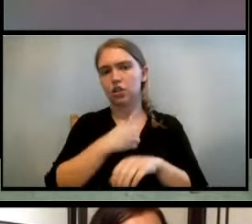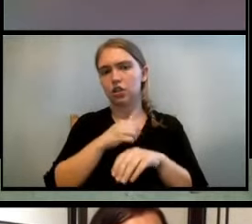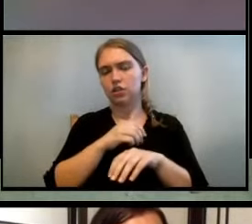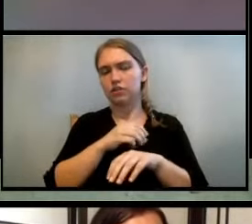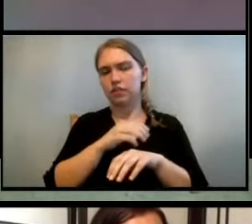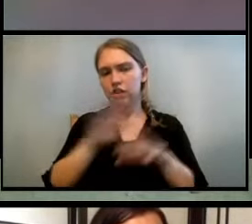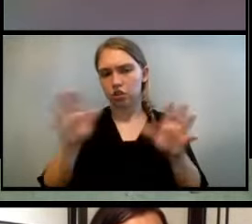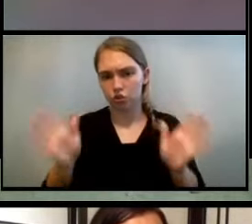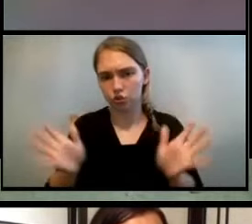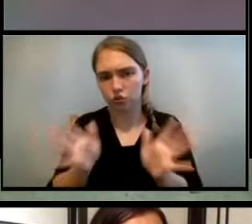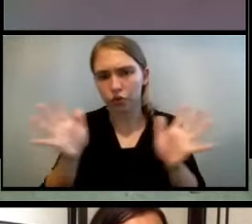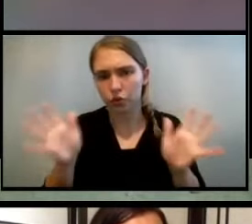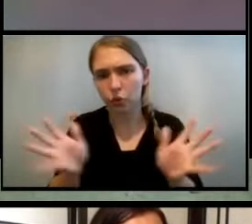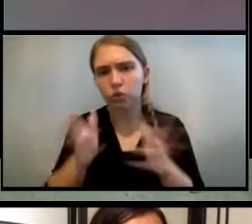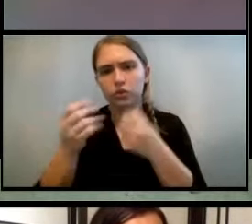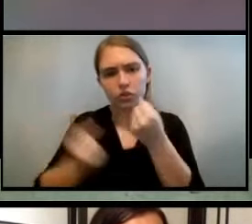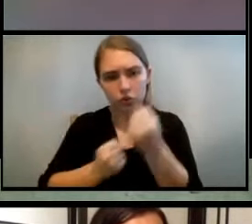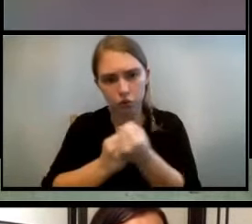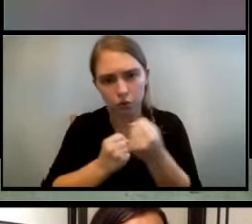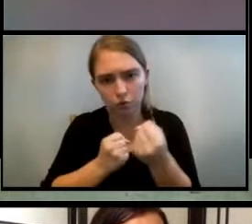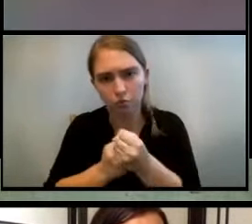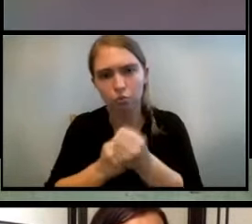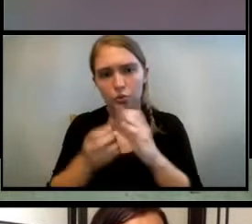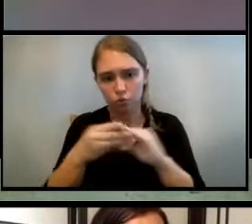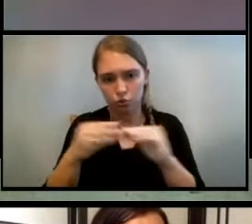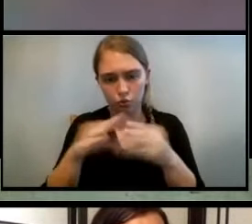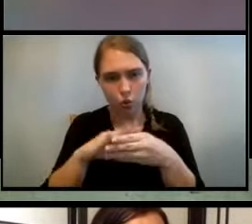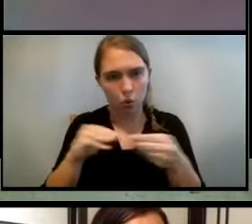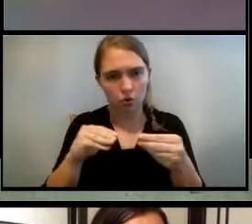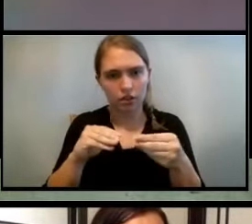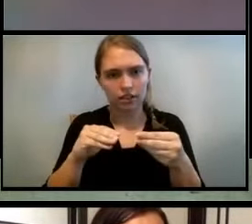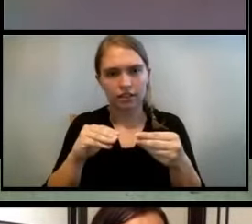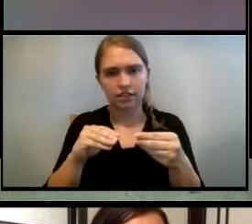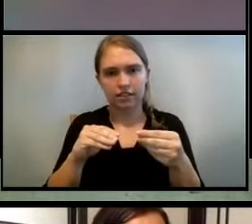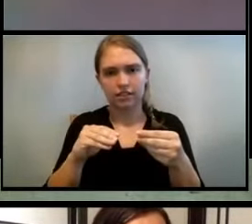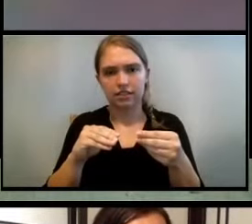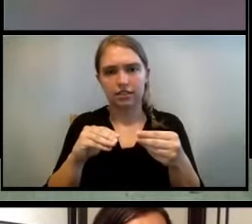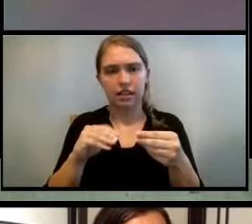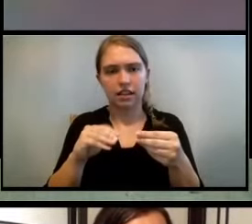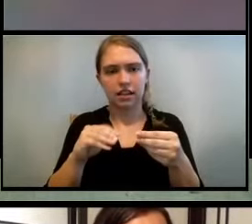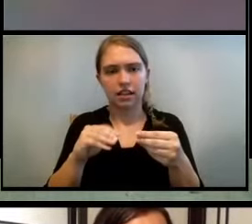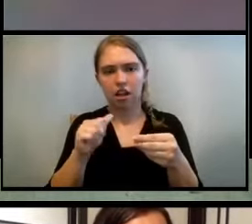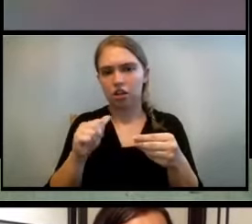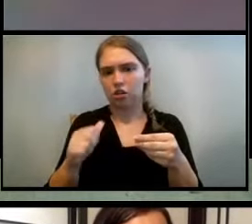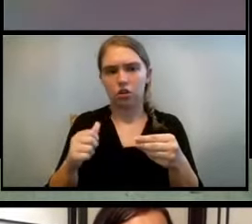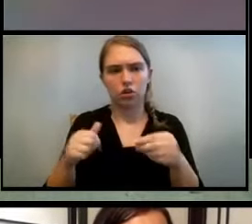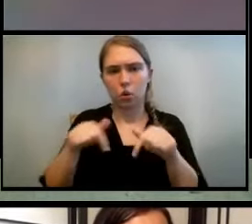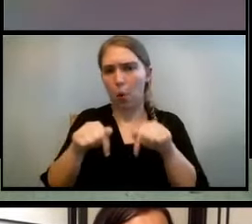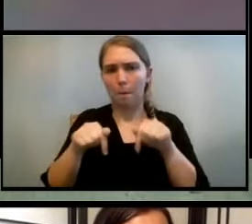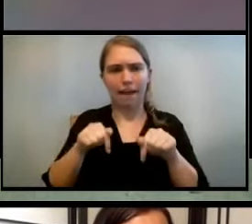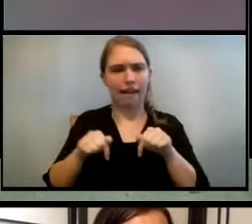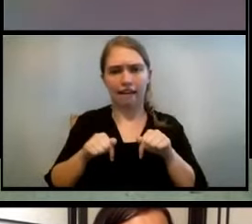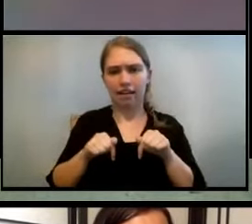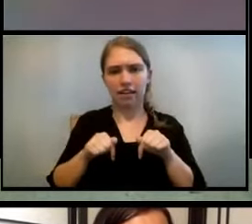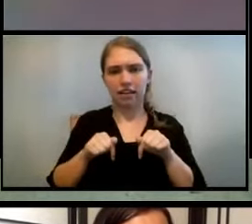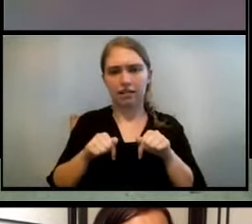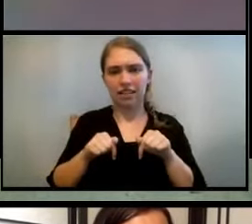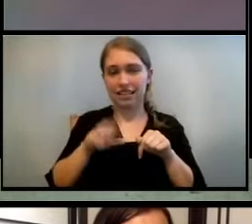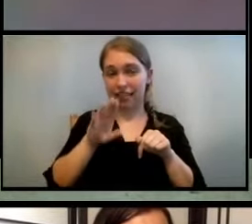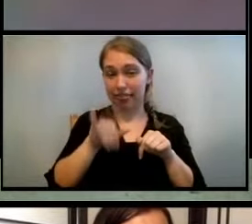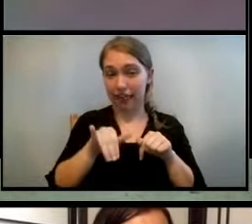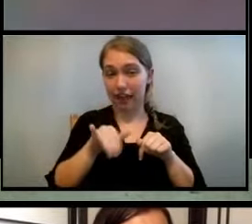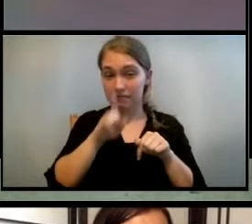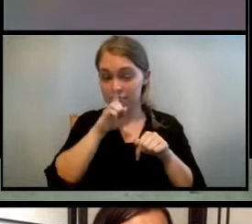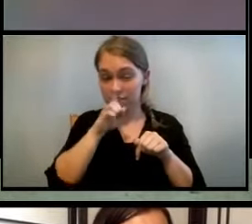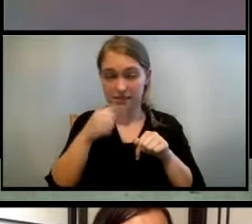or not act as a bulwark. And that can be a delicate balance. But is it a calculated one? I